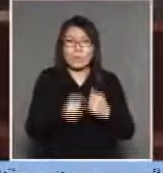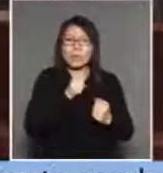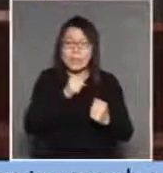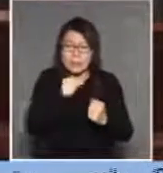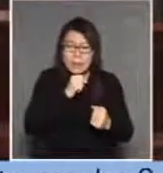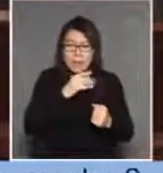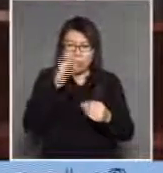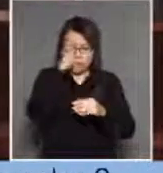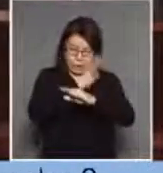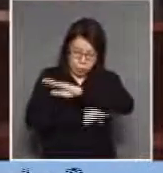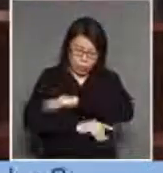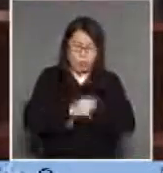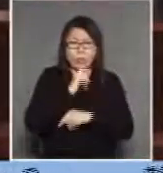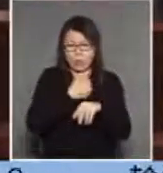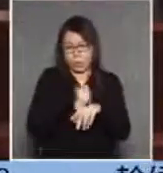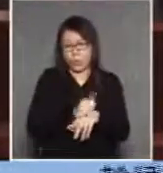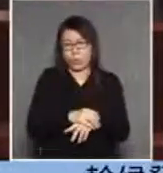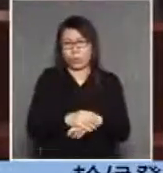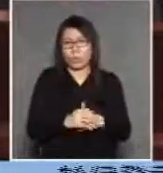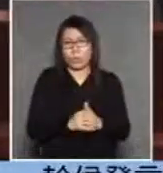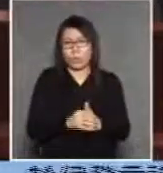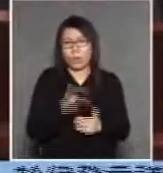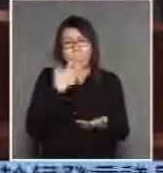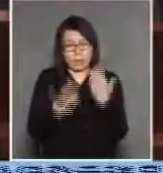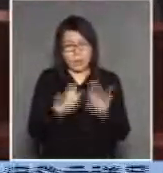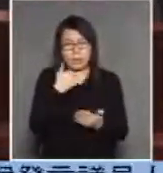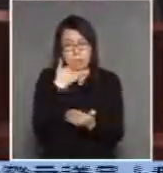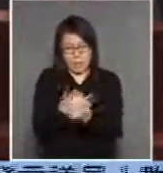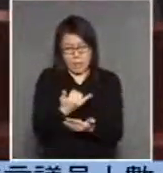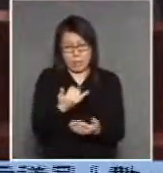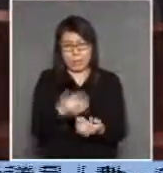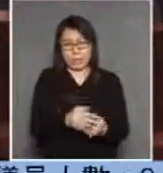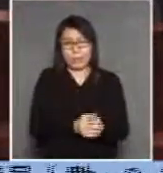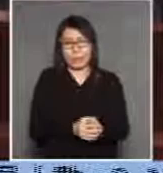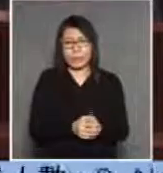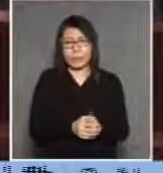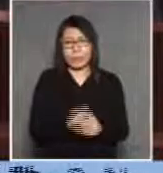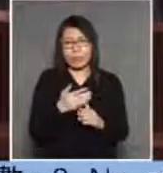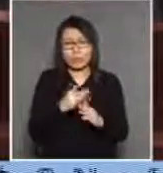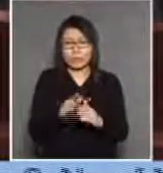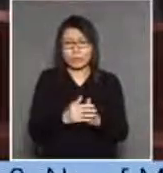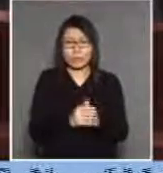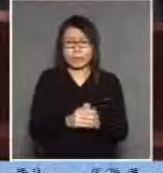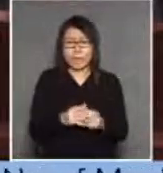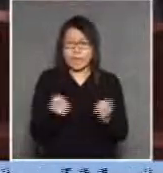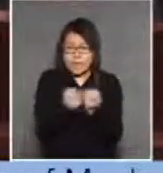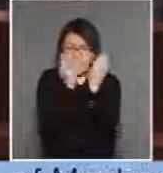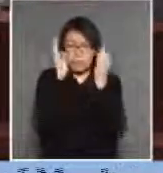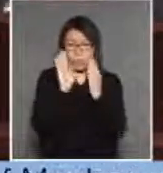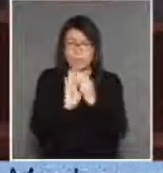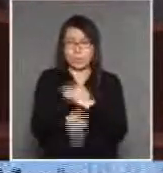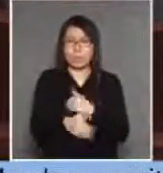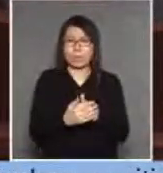officer, may hit a reporter. They may be injured, they may be killed.